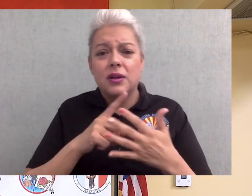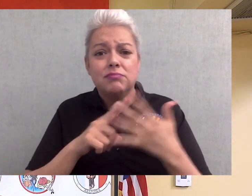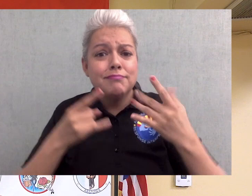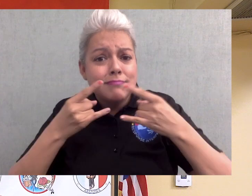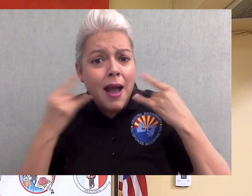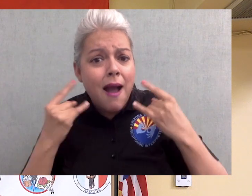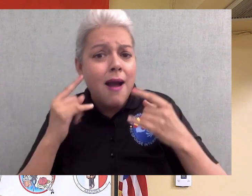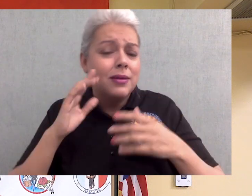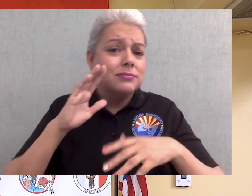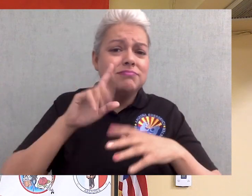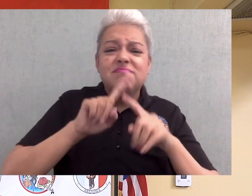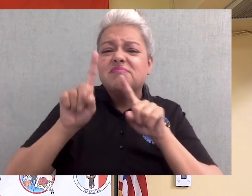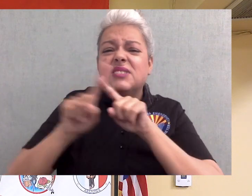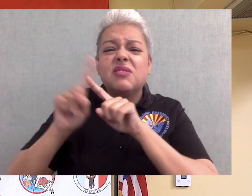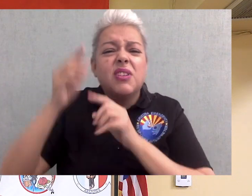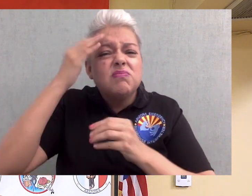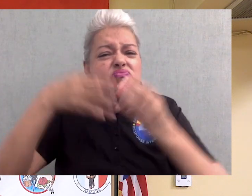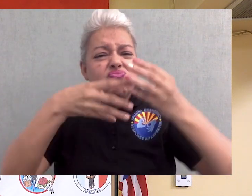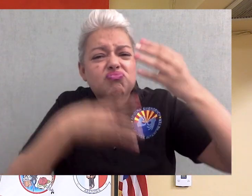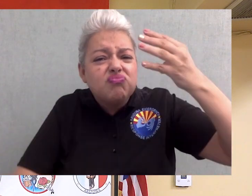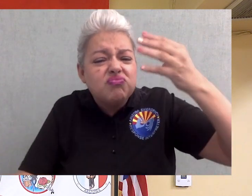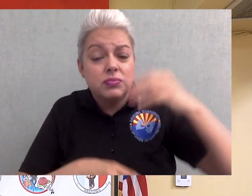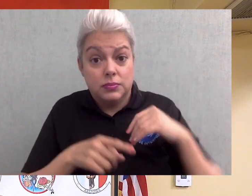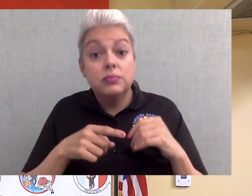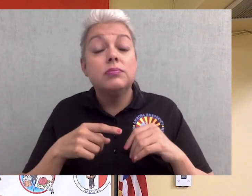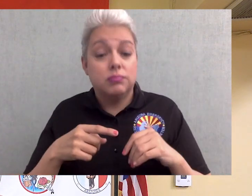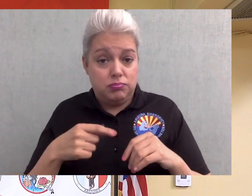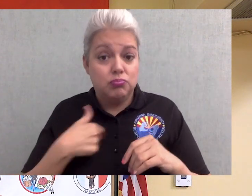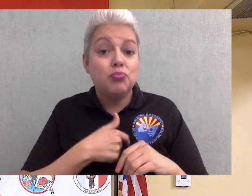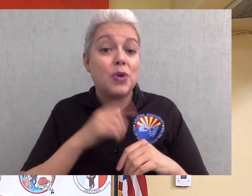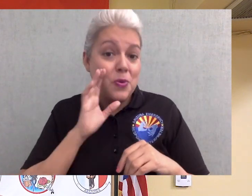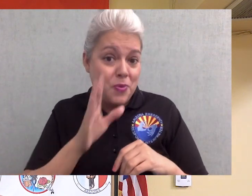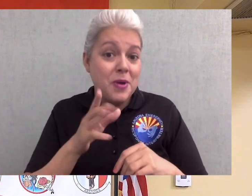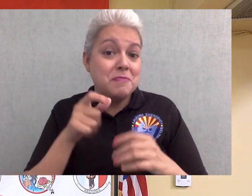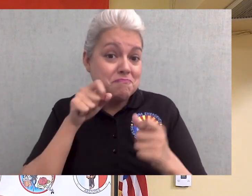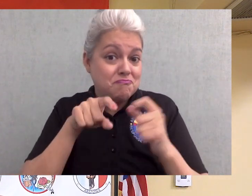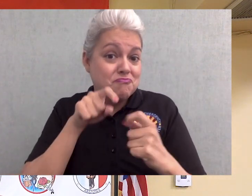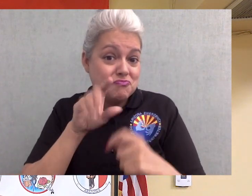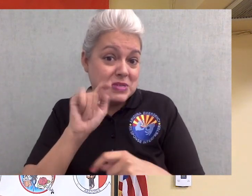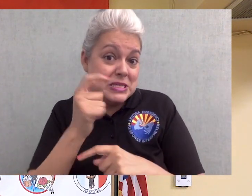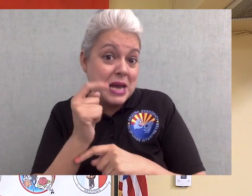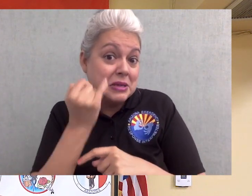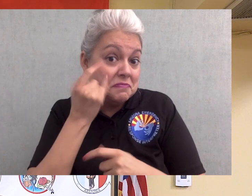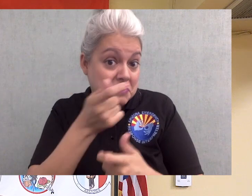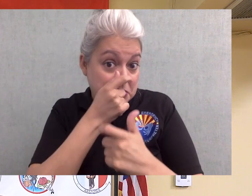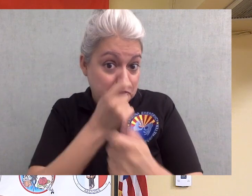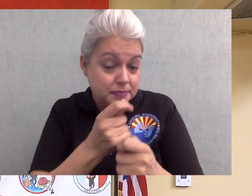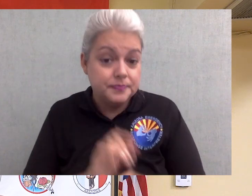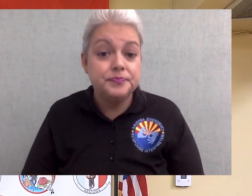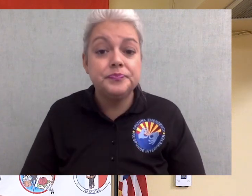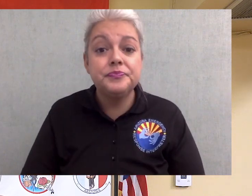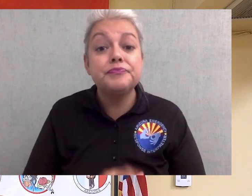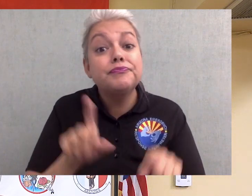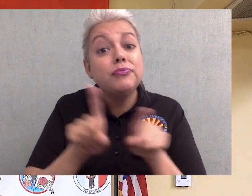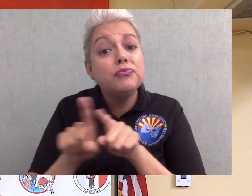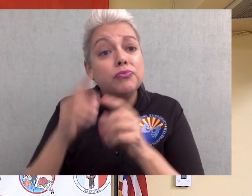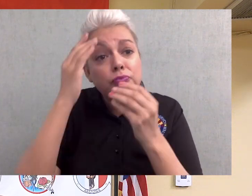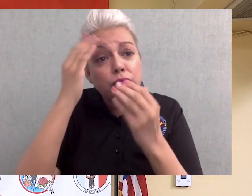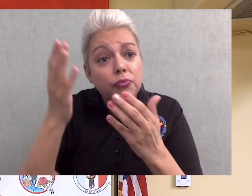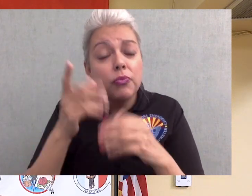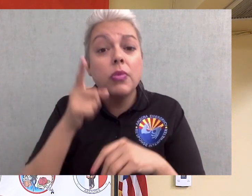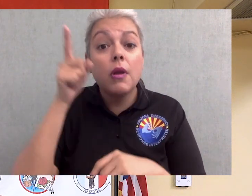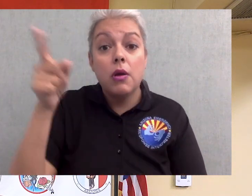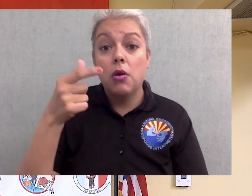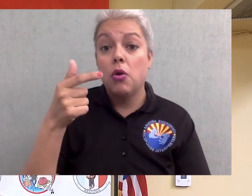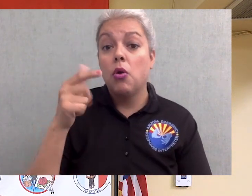messaging system. One other thing I'd like to mention is that up in the Guadalupe area, they're going to